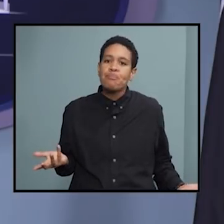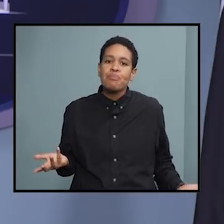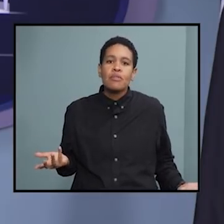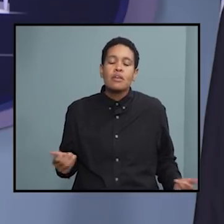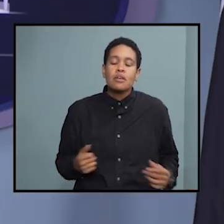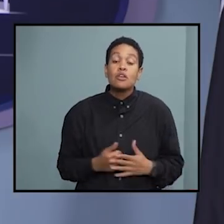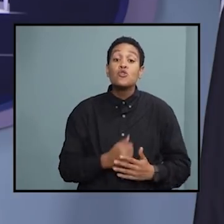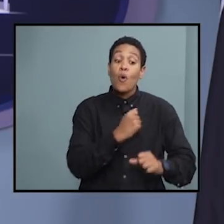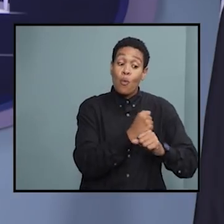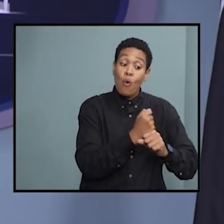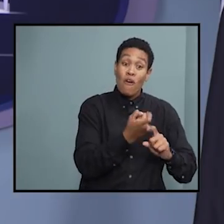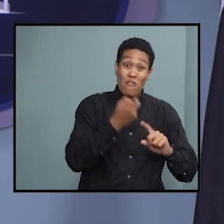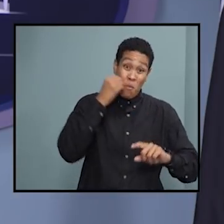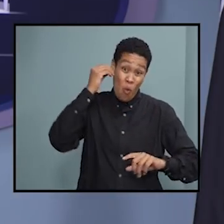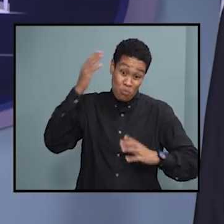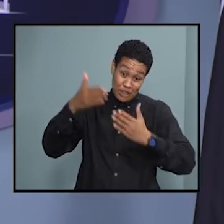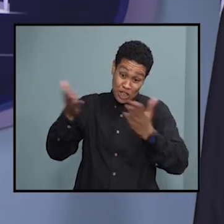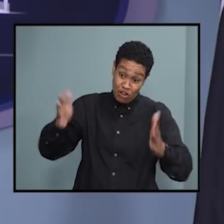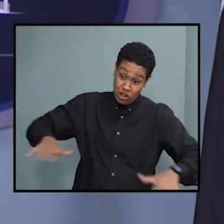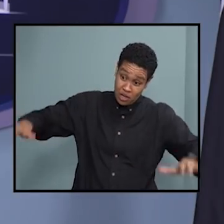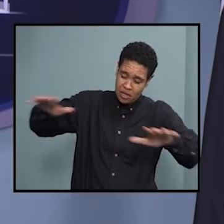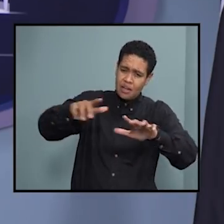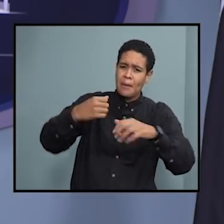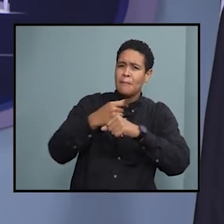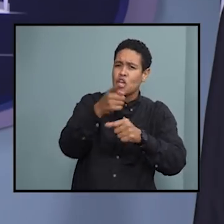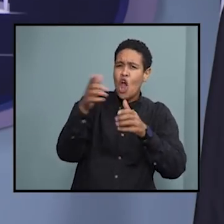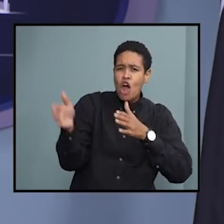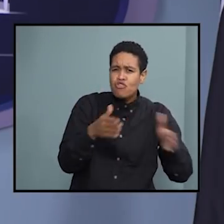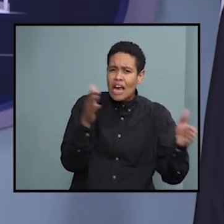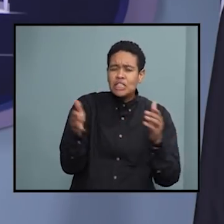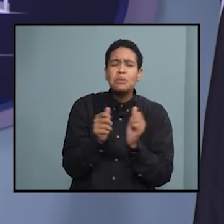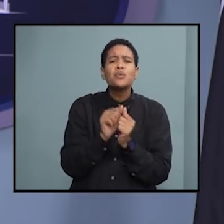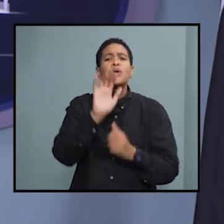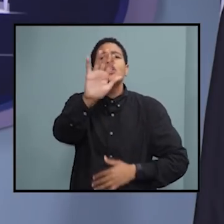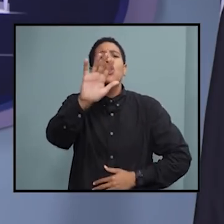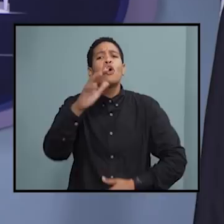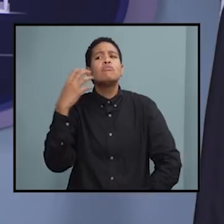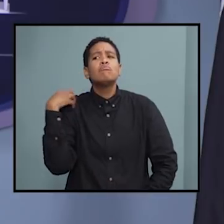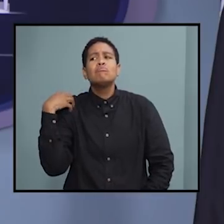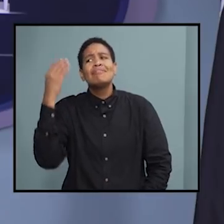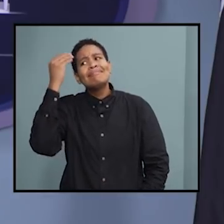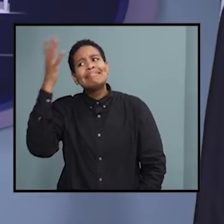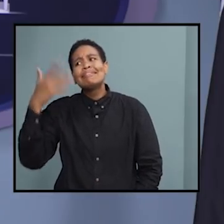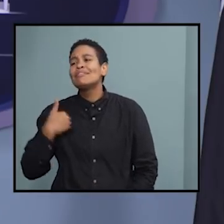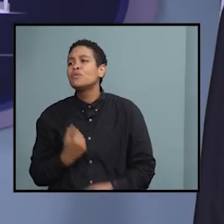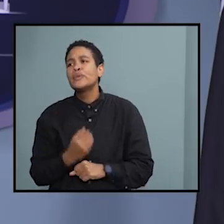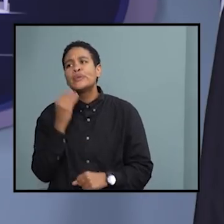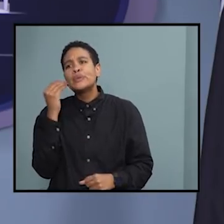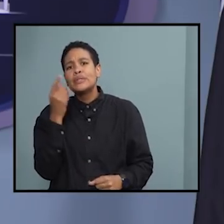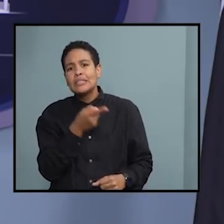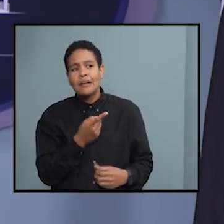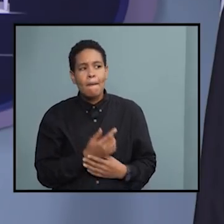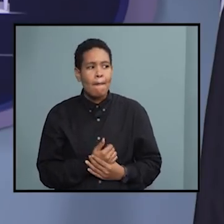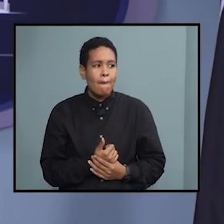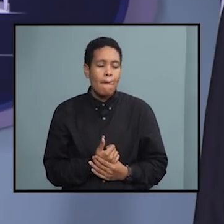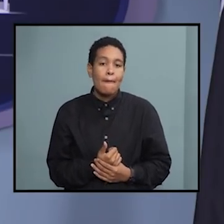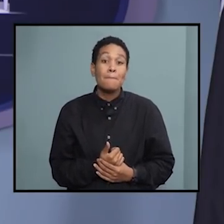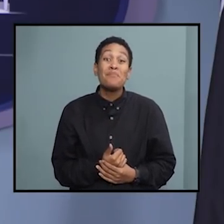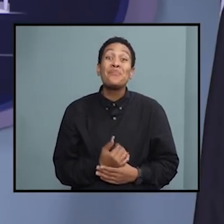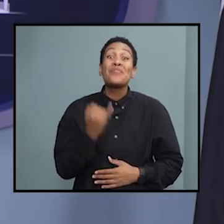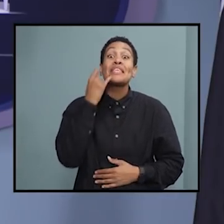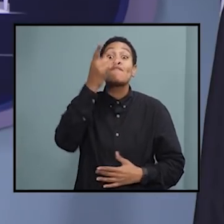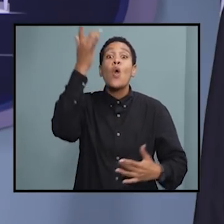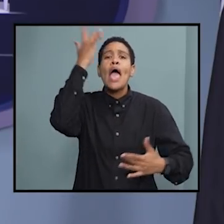So work from home generally, you can make your arrangements with your employer, and we did. Yes, if